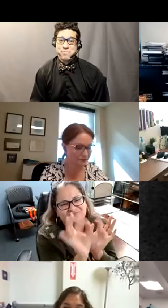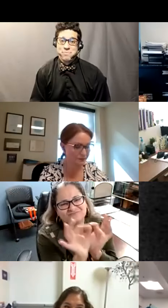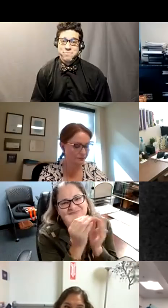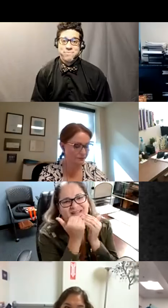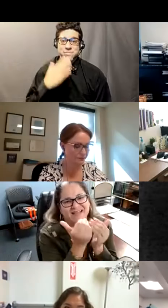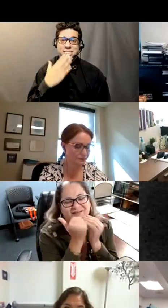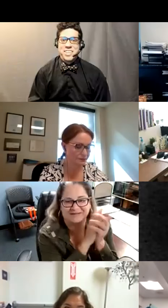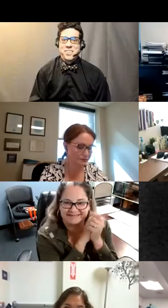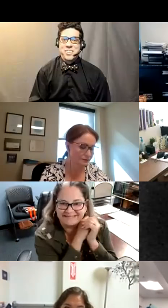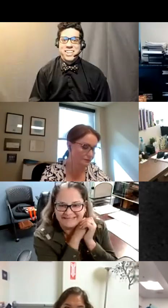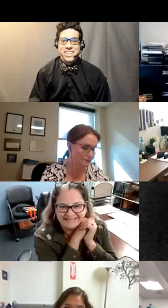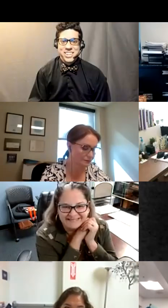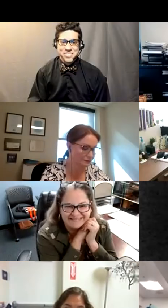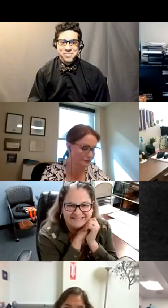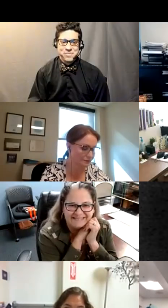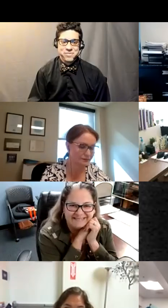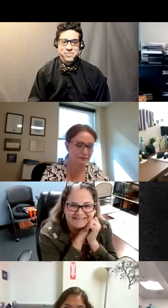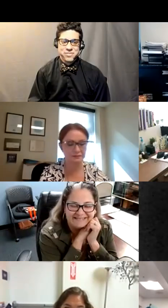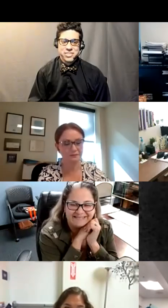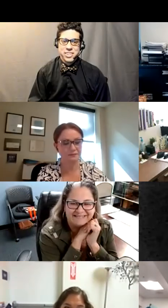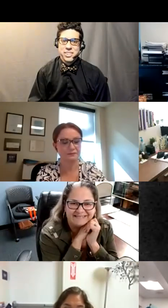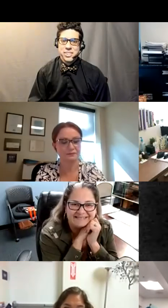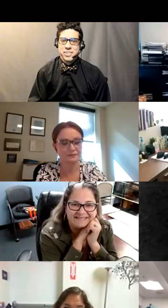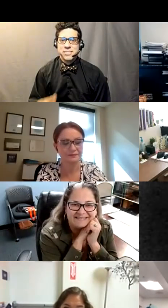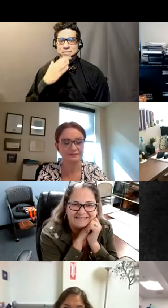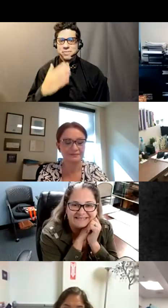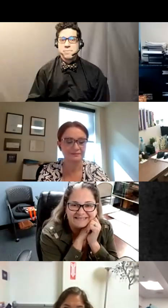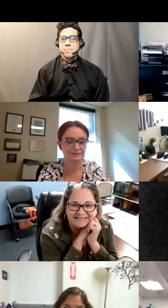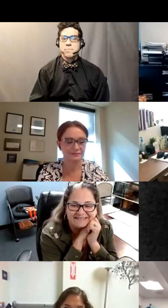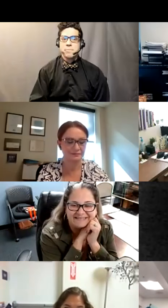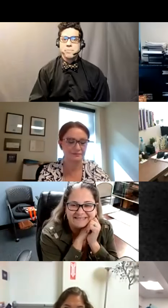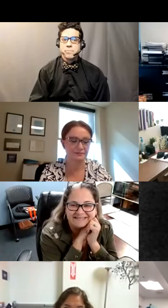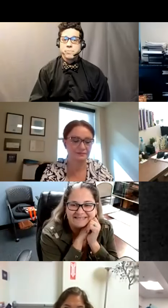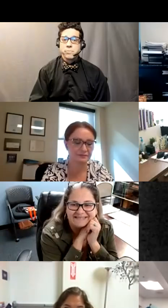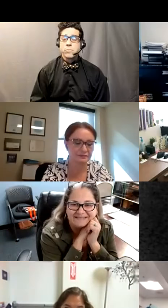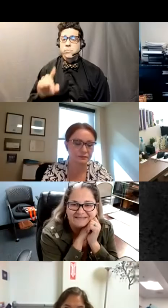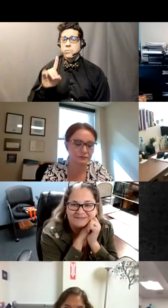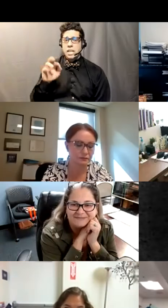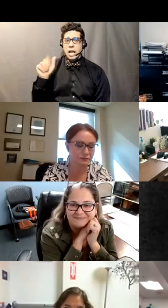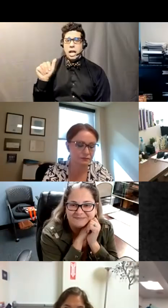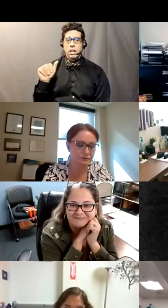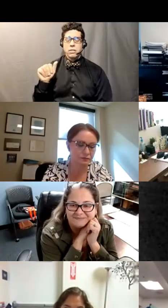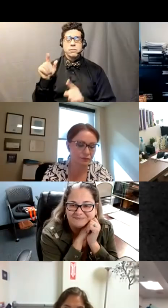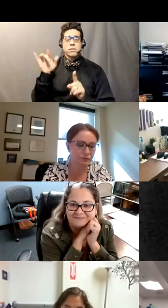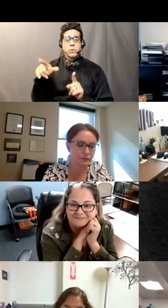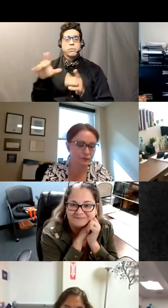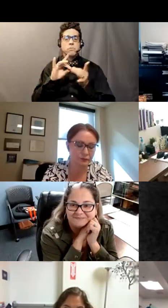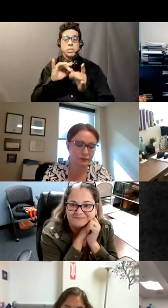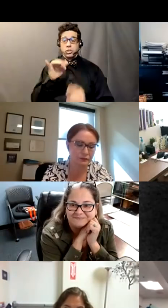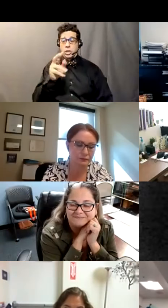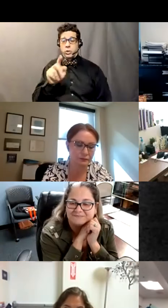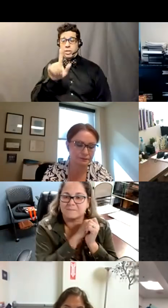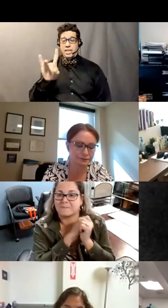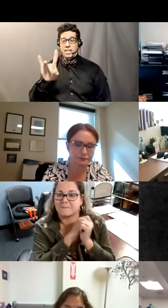Thank you so much. Thank you. Great. Thank you. Thank you. And then Diana, it was mentioned that January 28th is